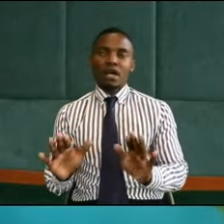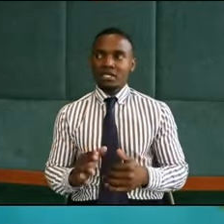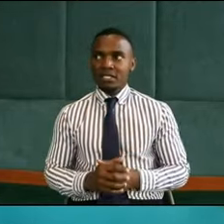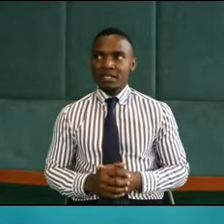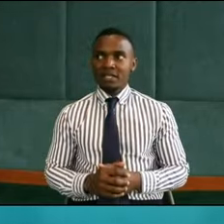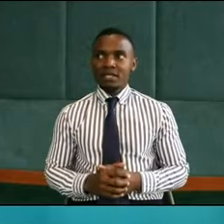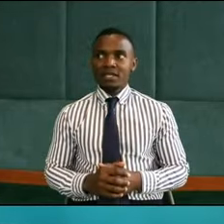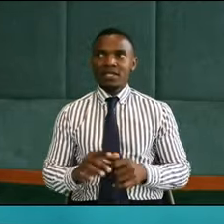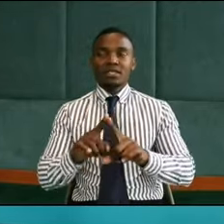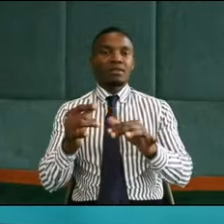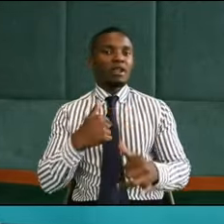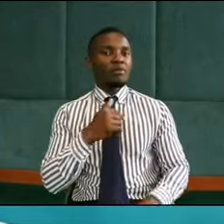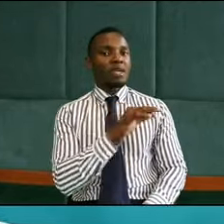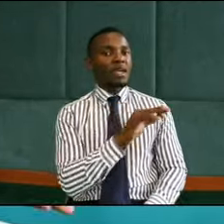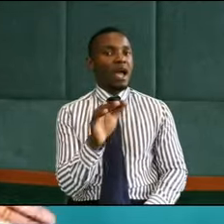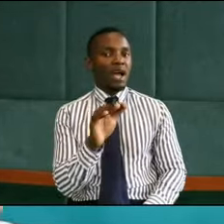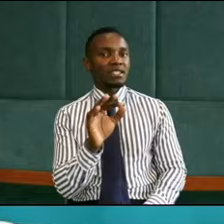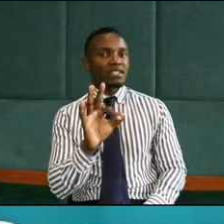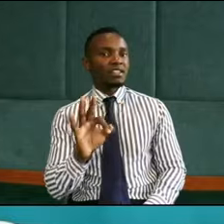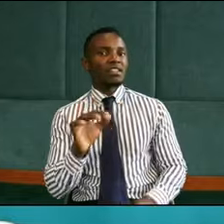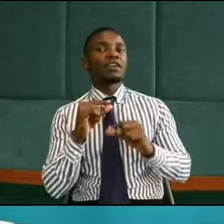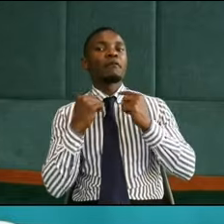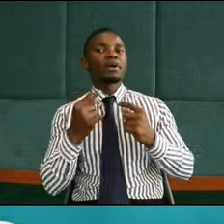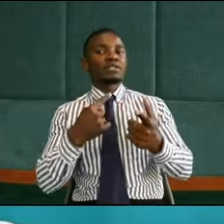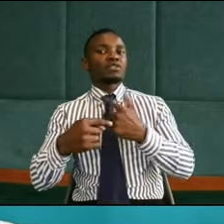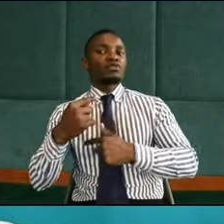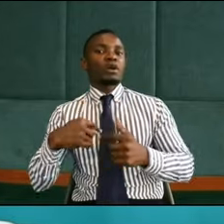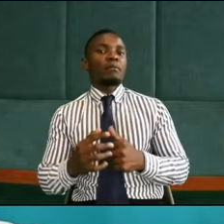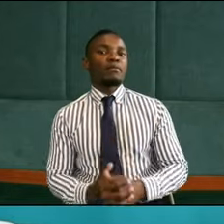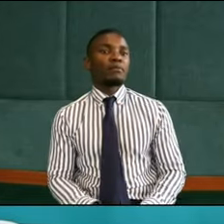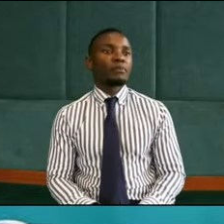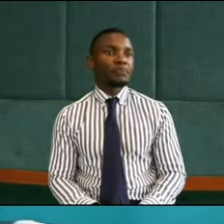As I ask the three pastors to come, we just want to say thank you for your service.